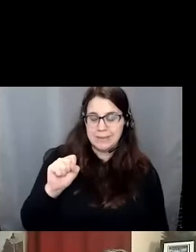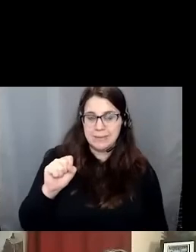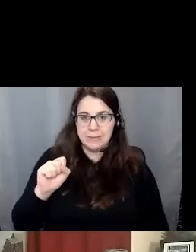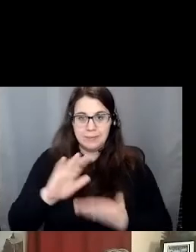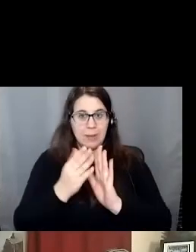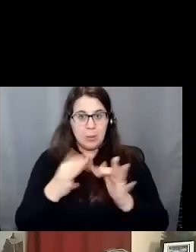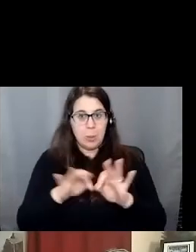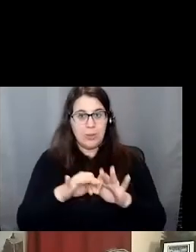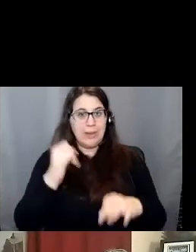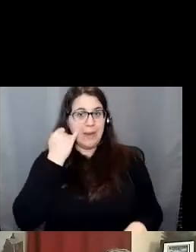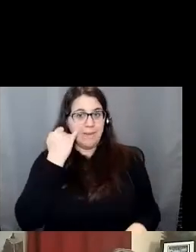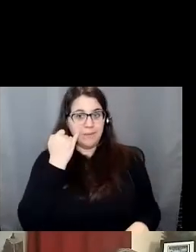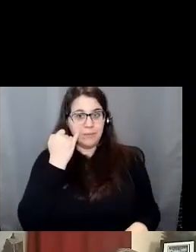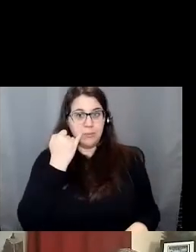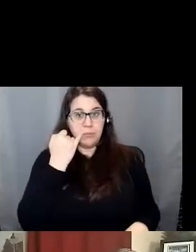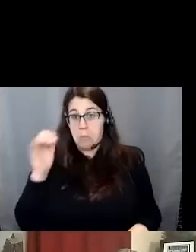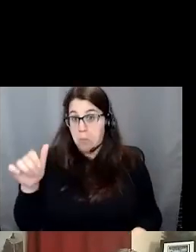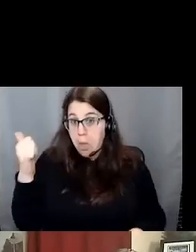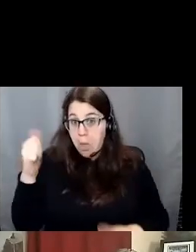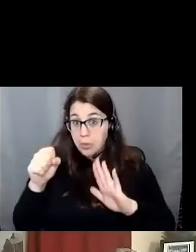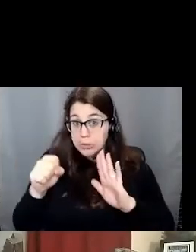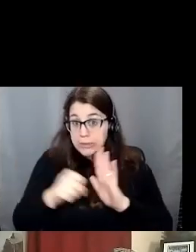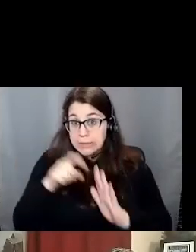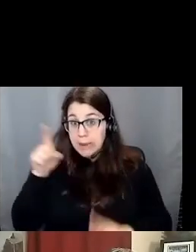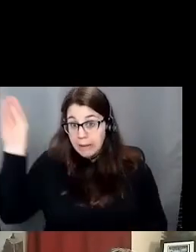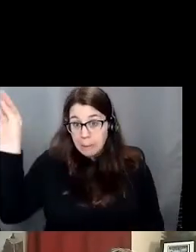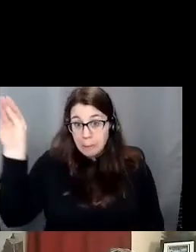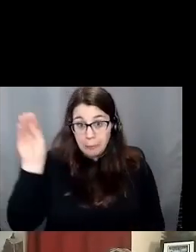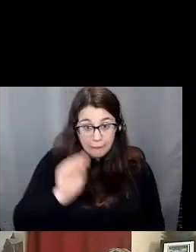account from a different state program to this program,